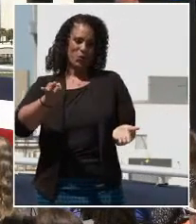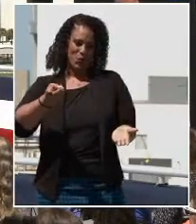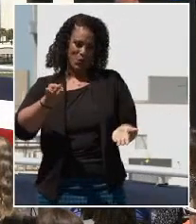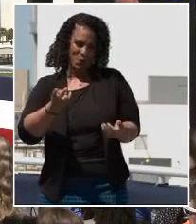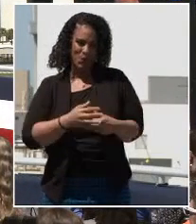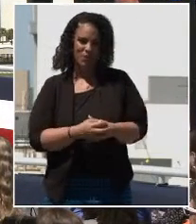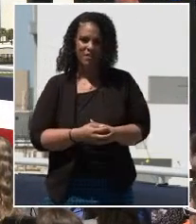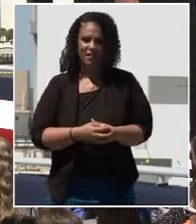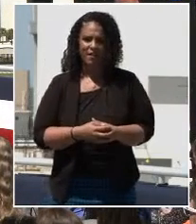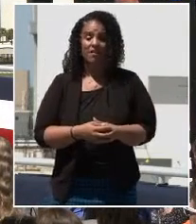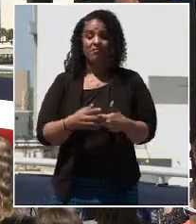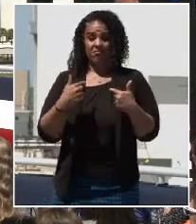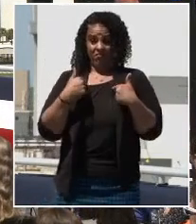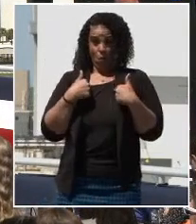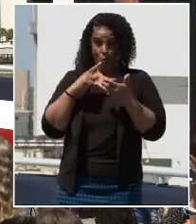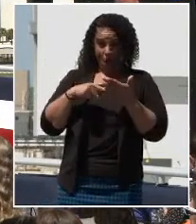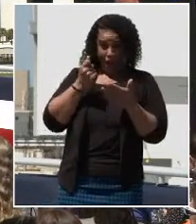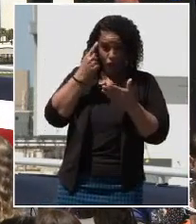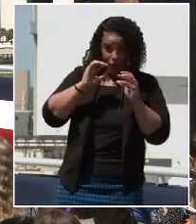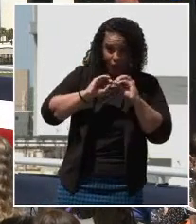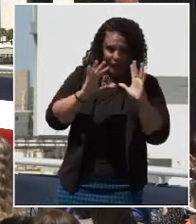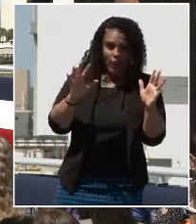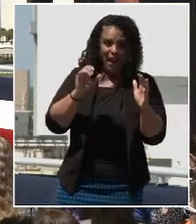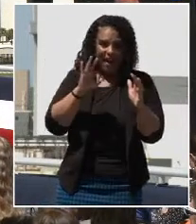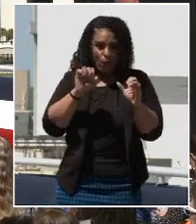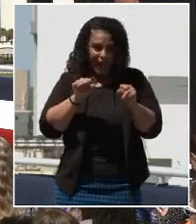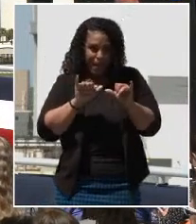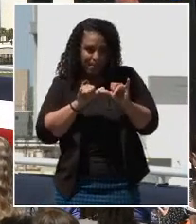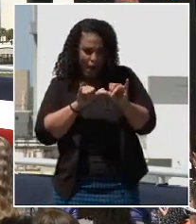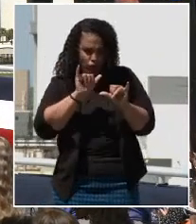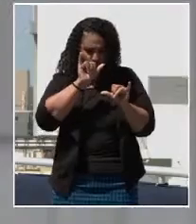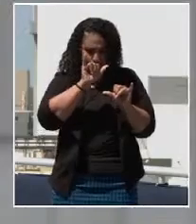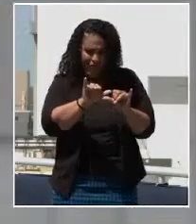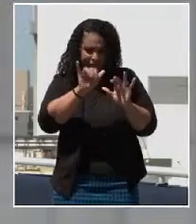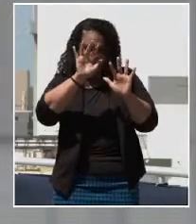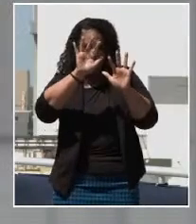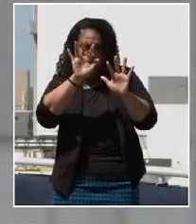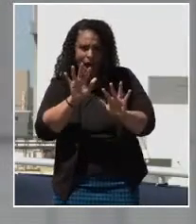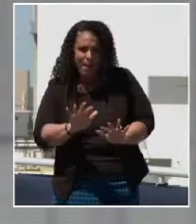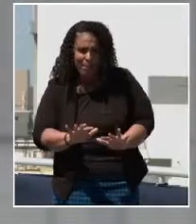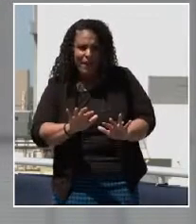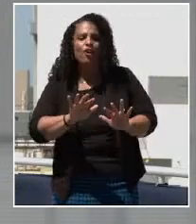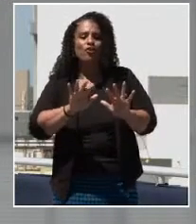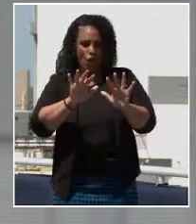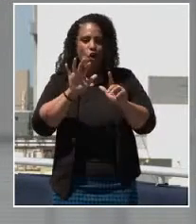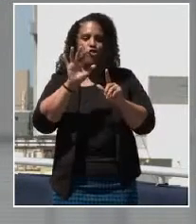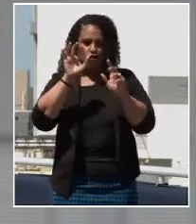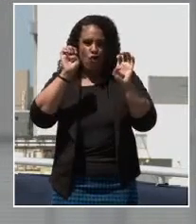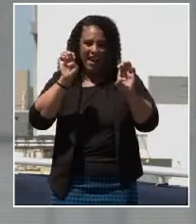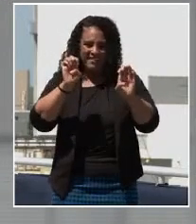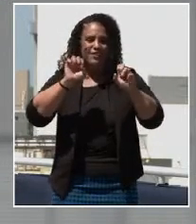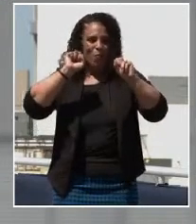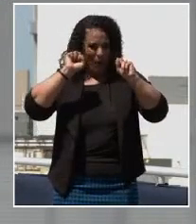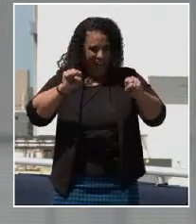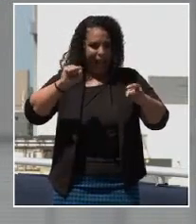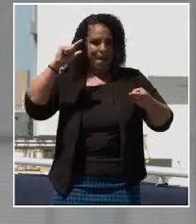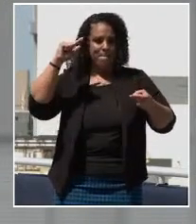too what's clear is if we can measure this climate crisis we can mitigate